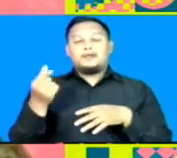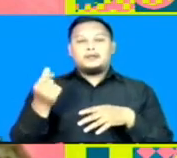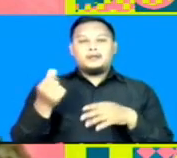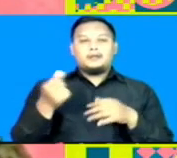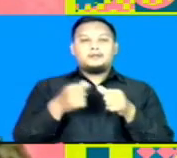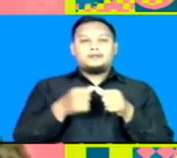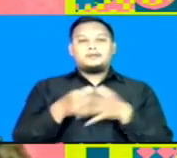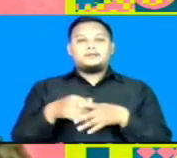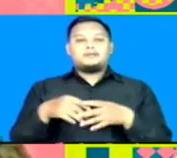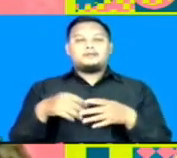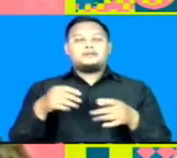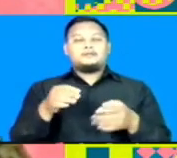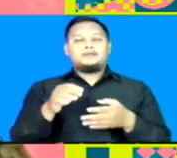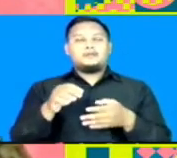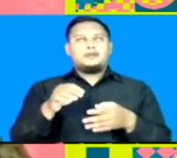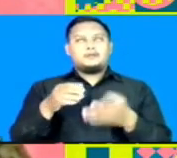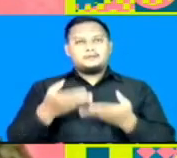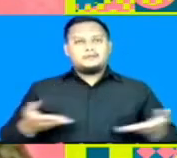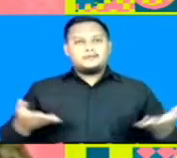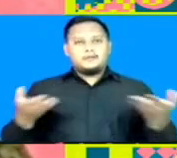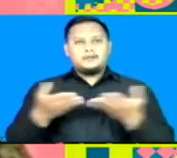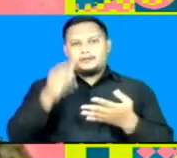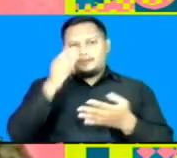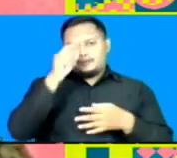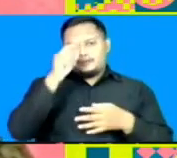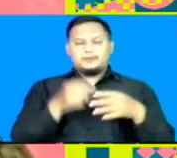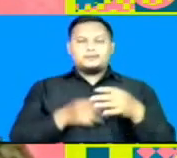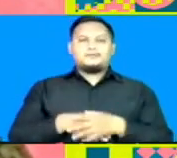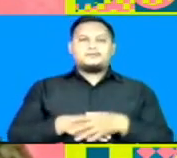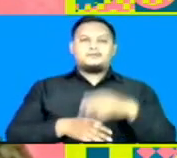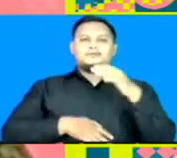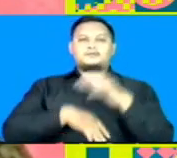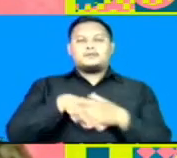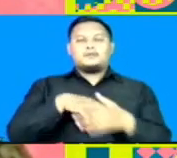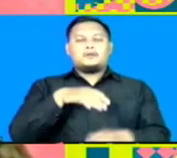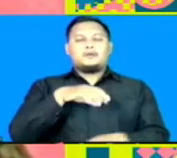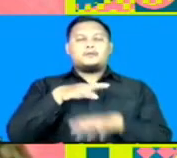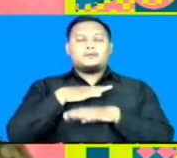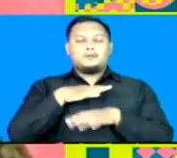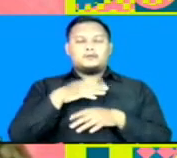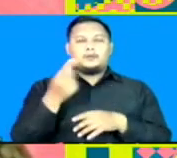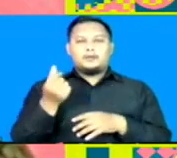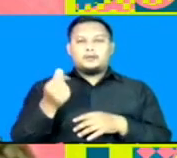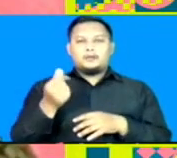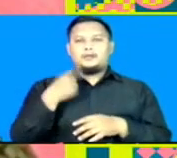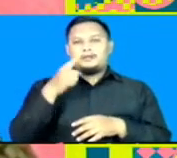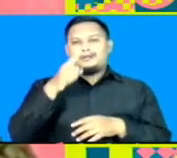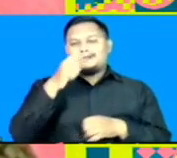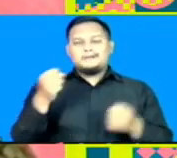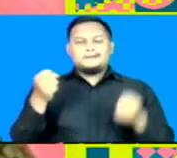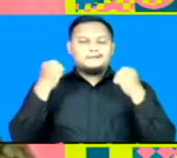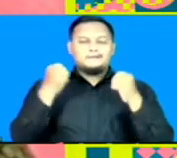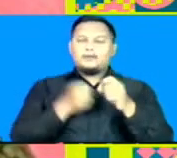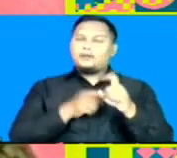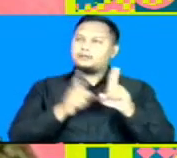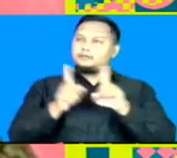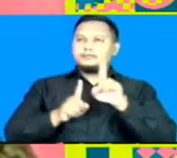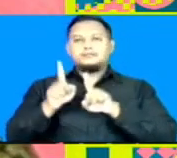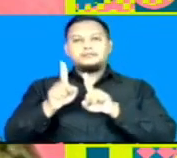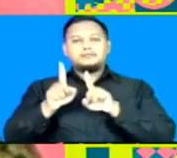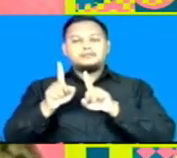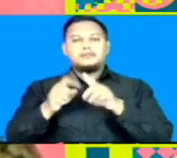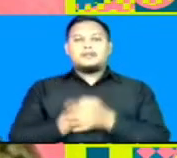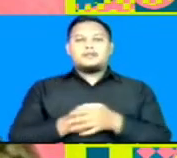need, we focus on enhancing productivity, competitiveness, and resilience of the micro, small,